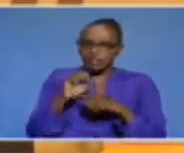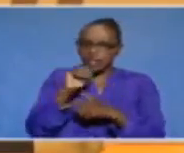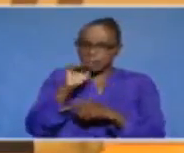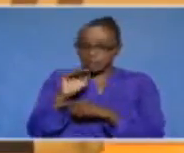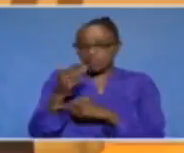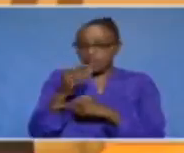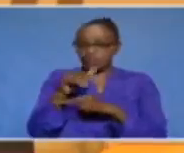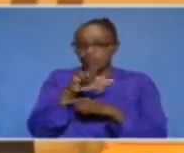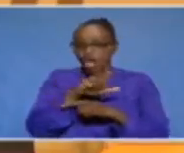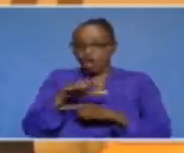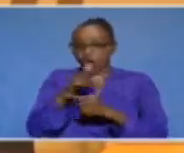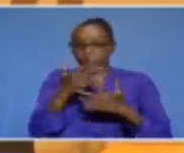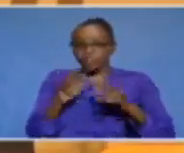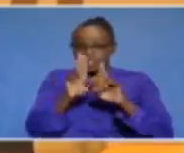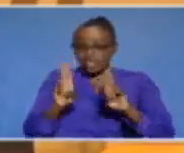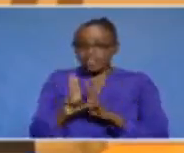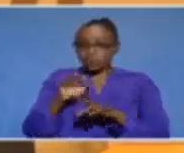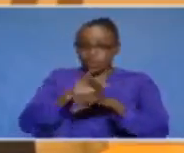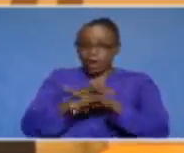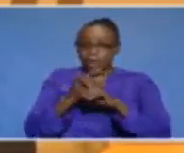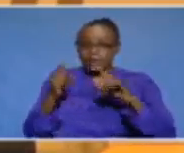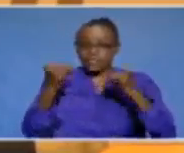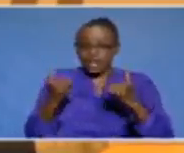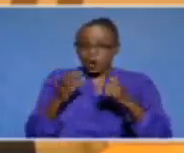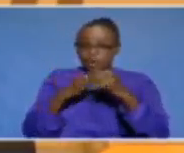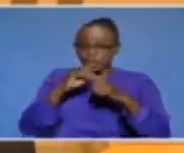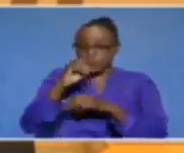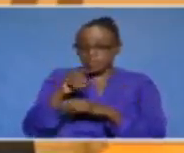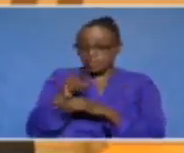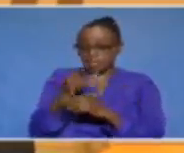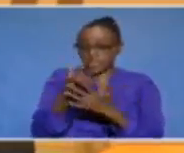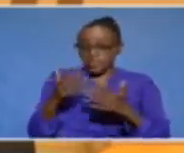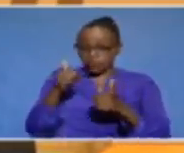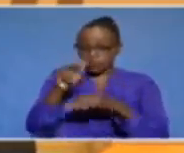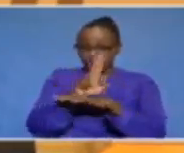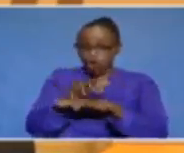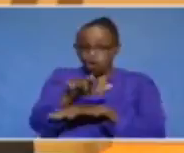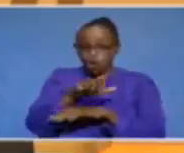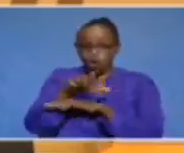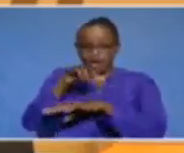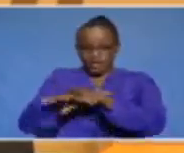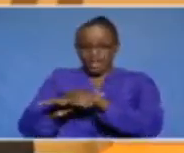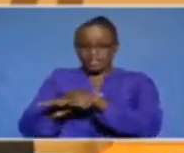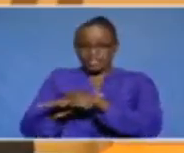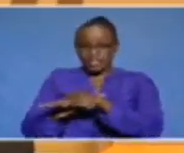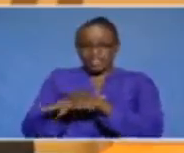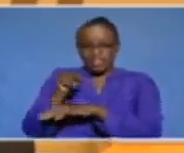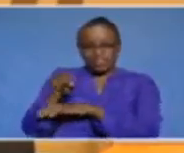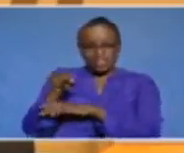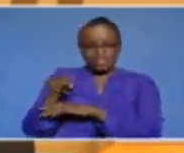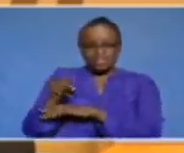raw materials were sourced internationally. As of today, 80% of our raw materials are sourced locally. And that is